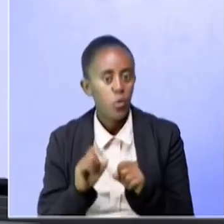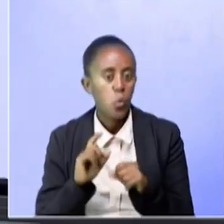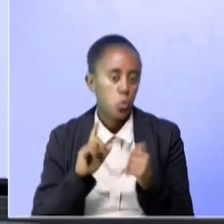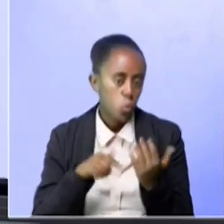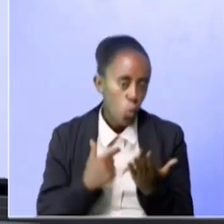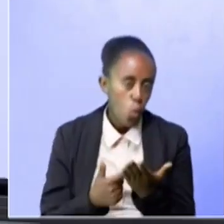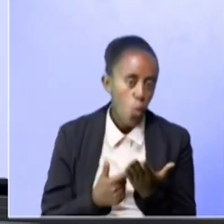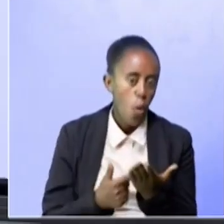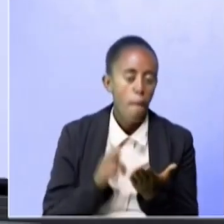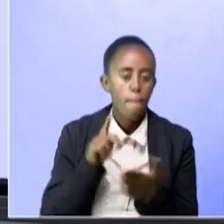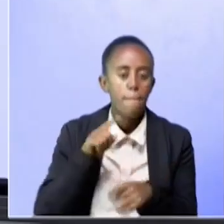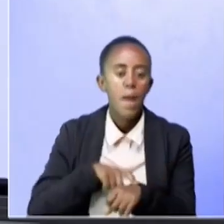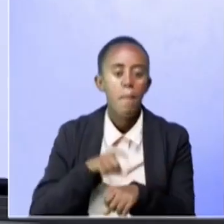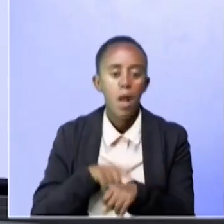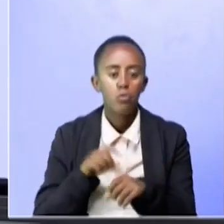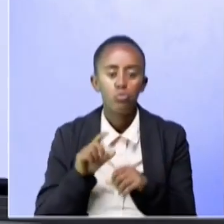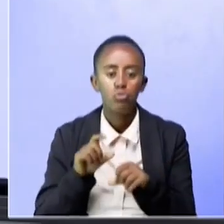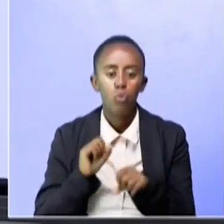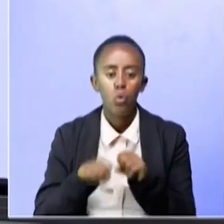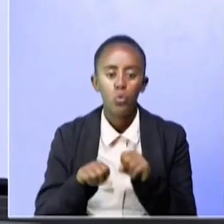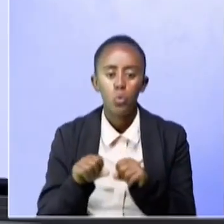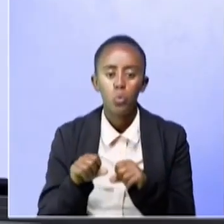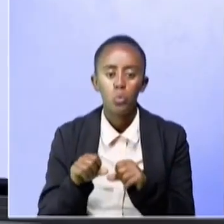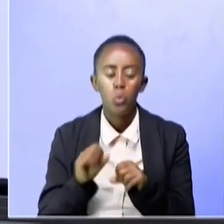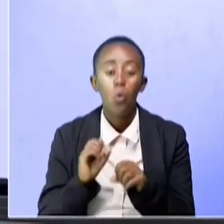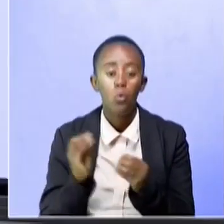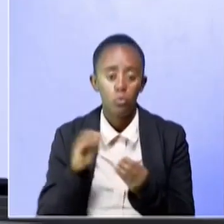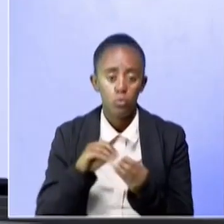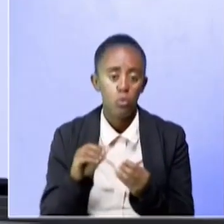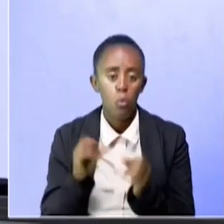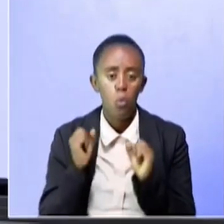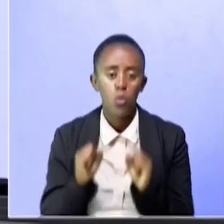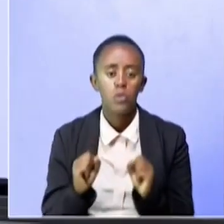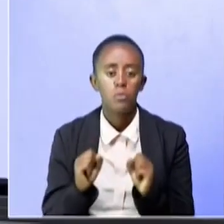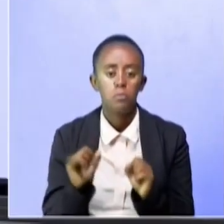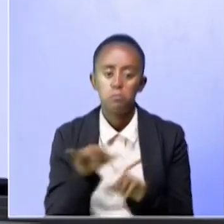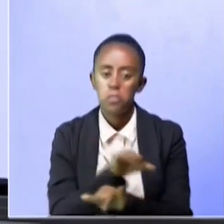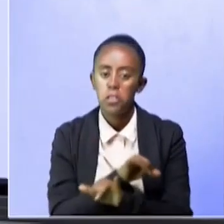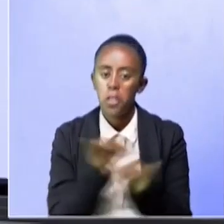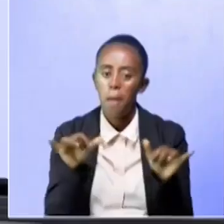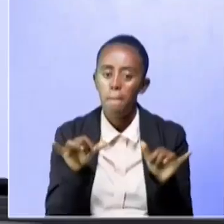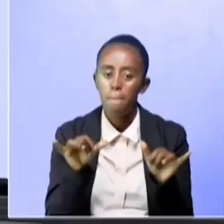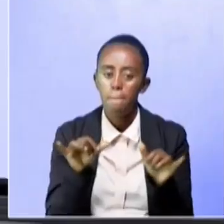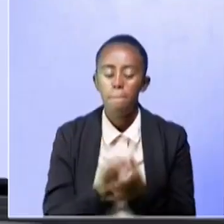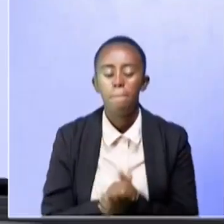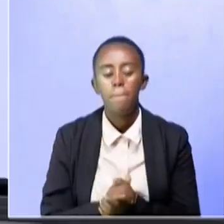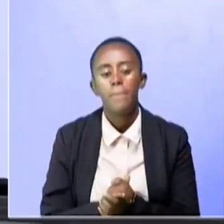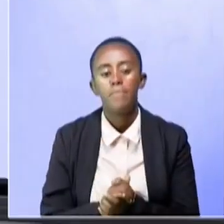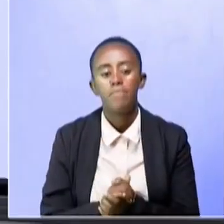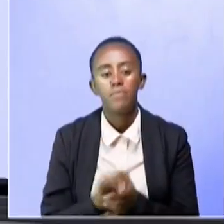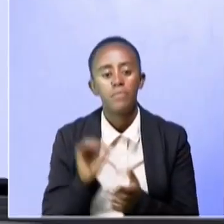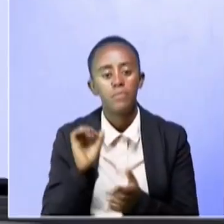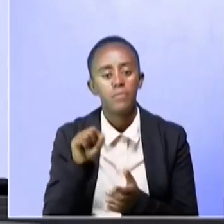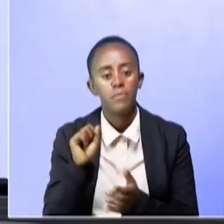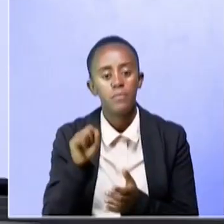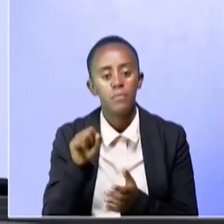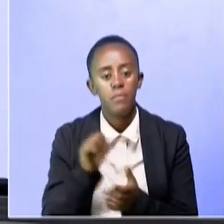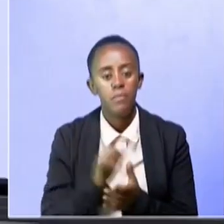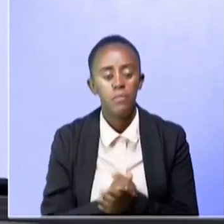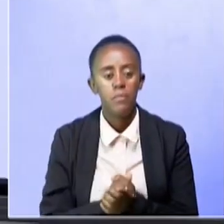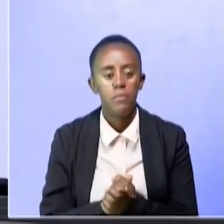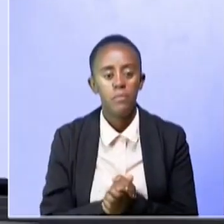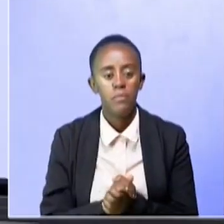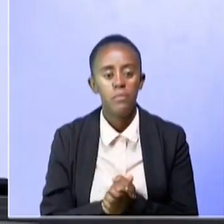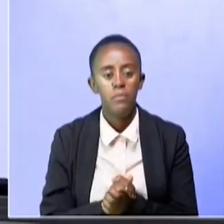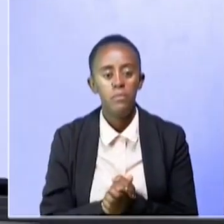also possible to use in other contexts too. Still not the same. Yeah.